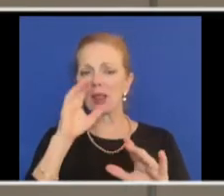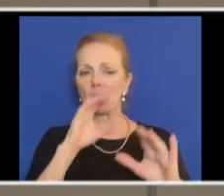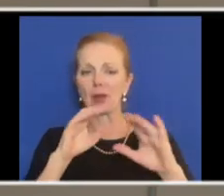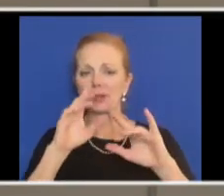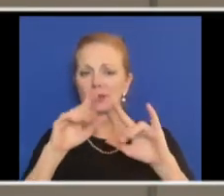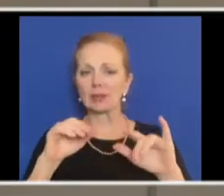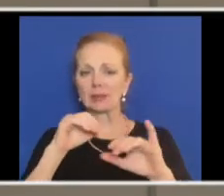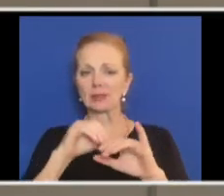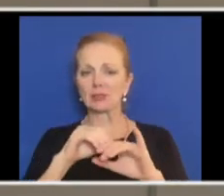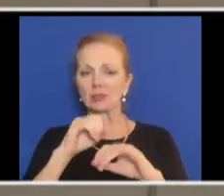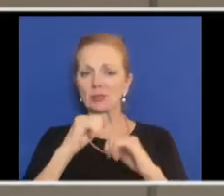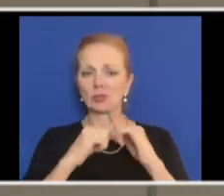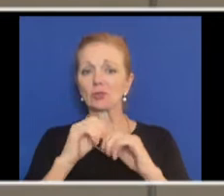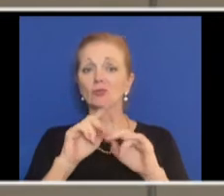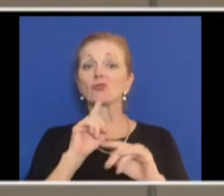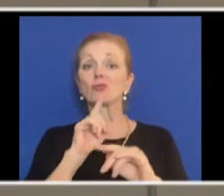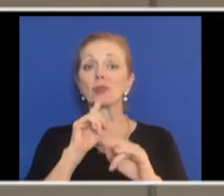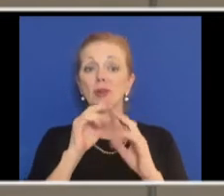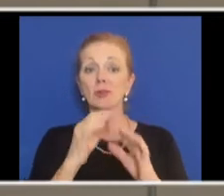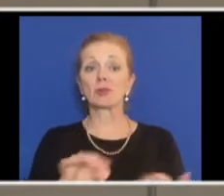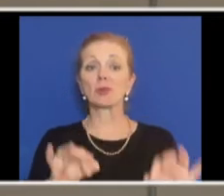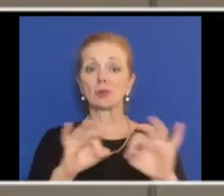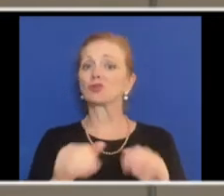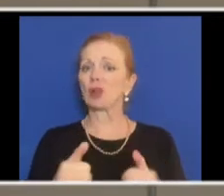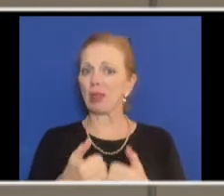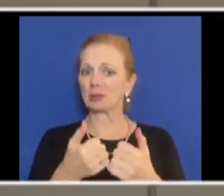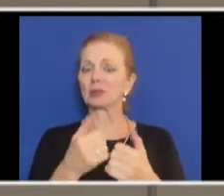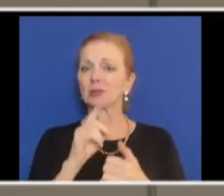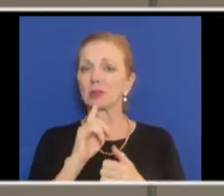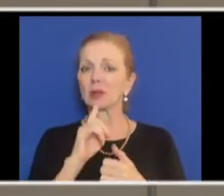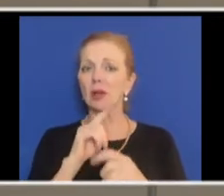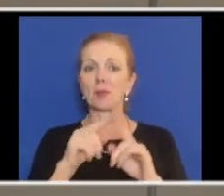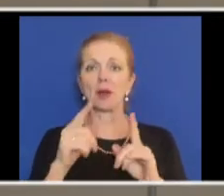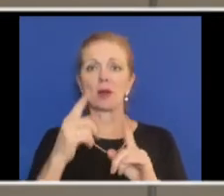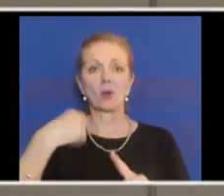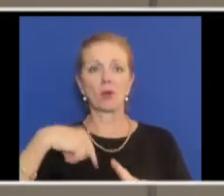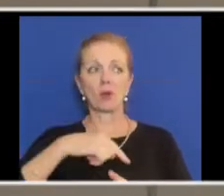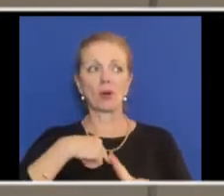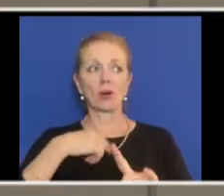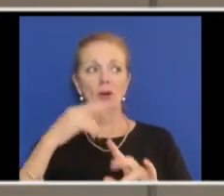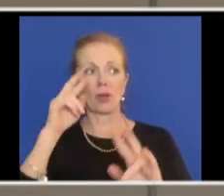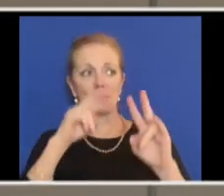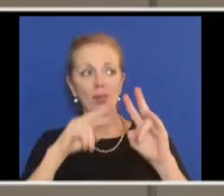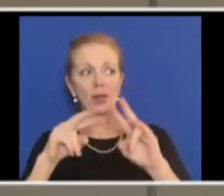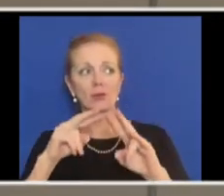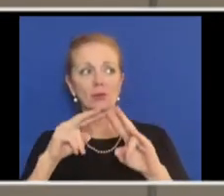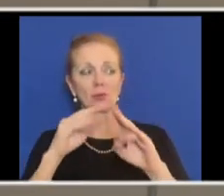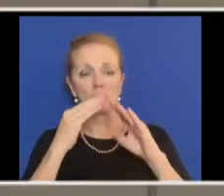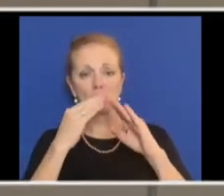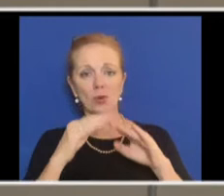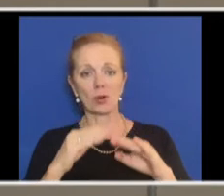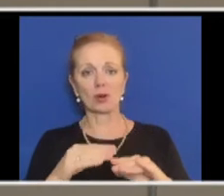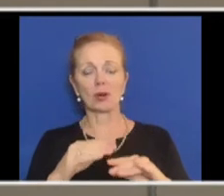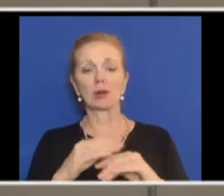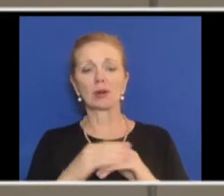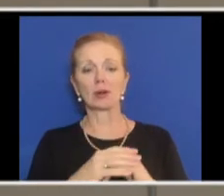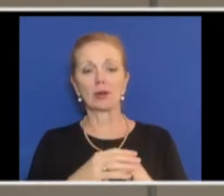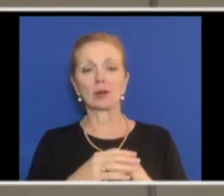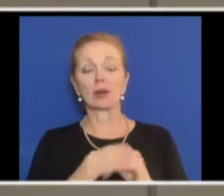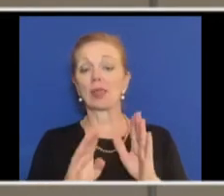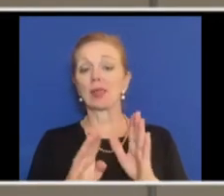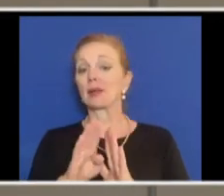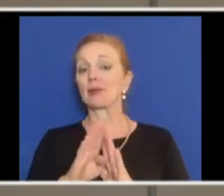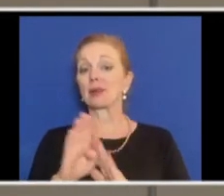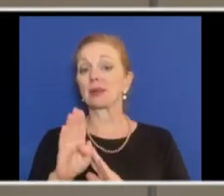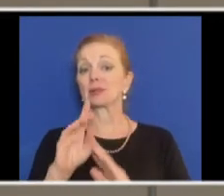infrastructure is very important we have some challenges but we have when you look at the breakdown your the developer is